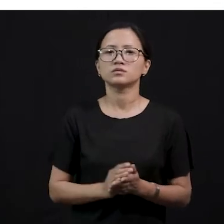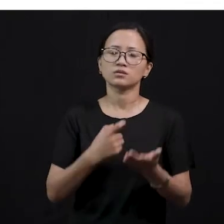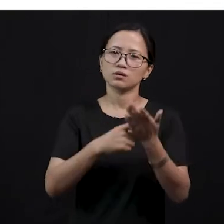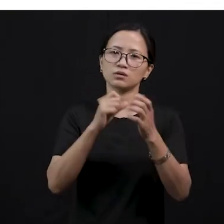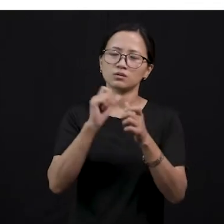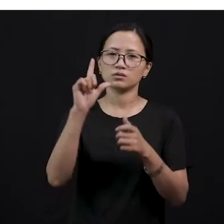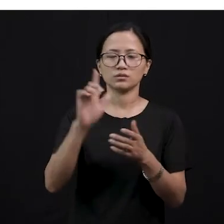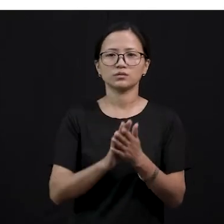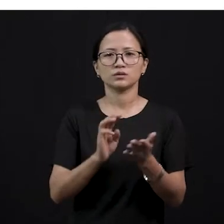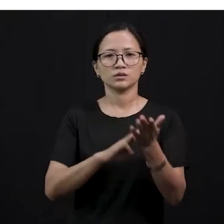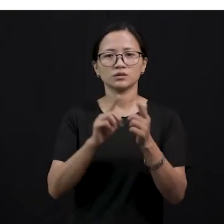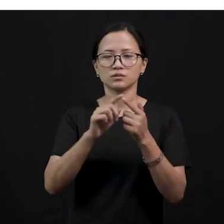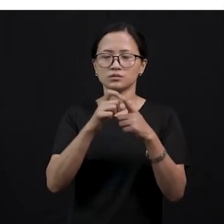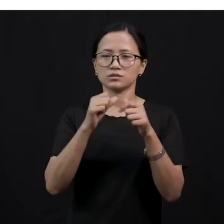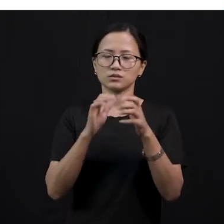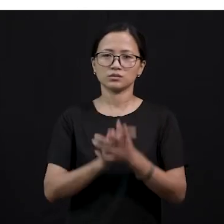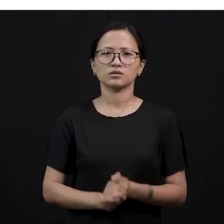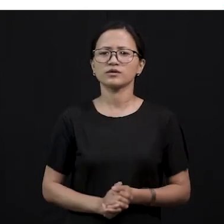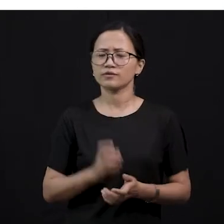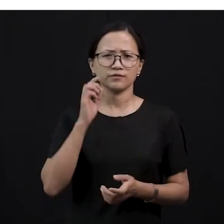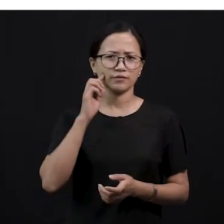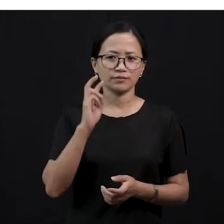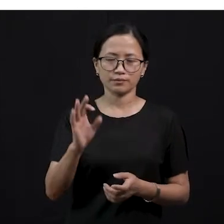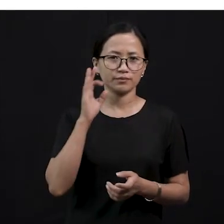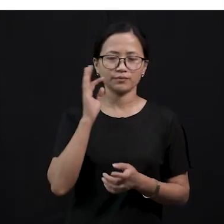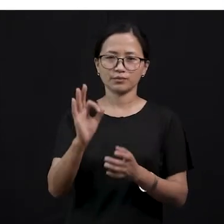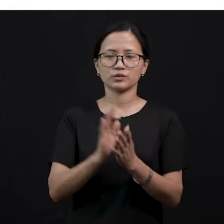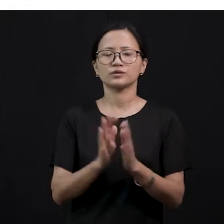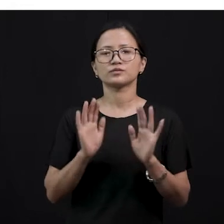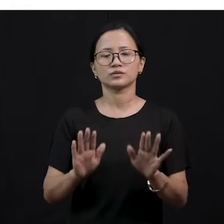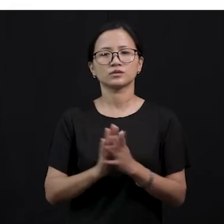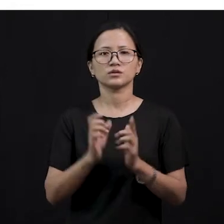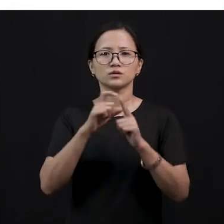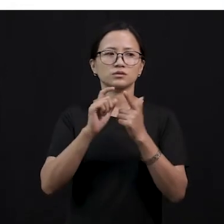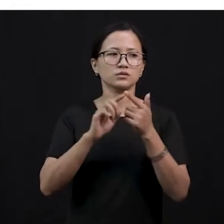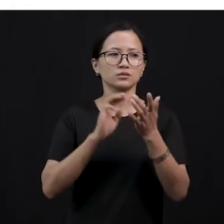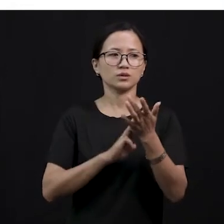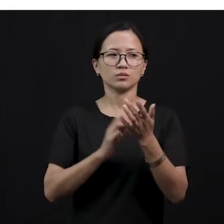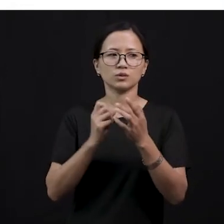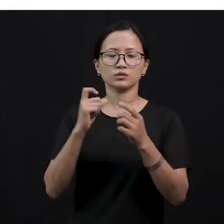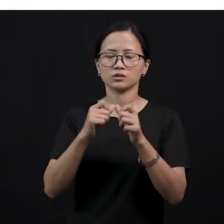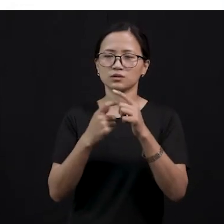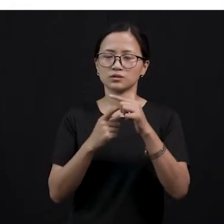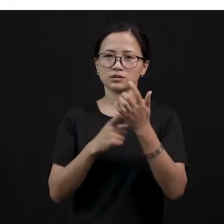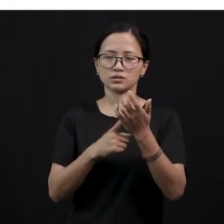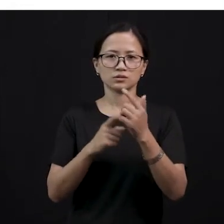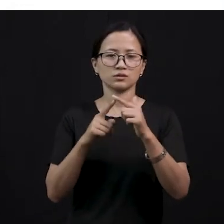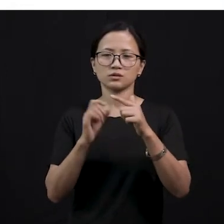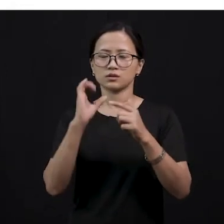of media is very important in a democratic country, and especially in a country like